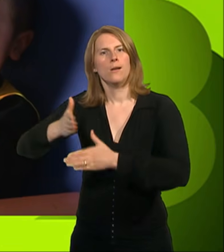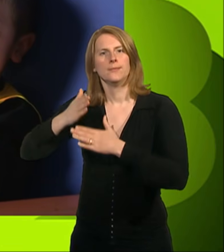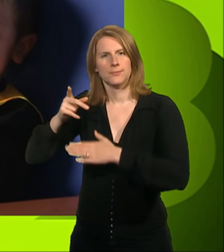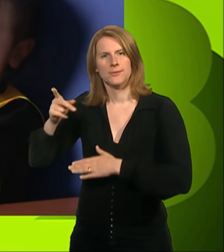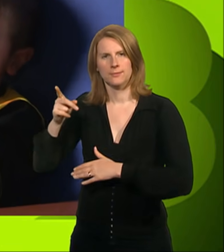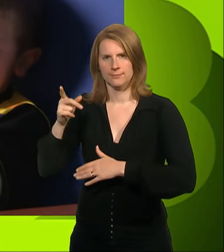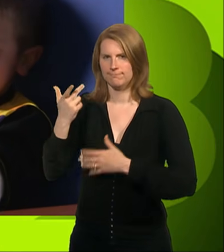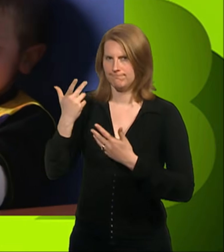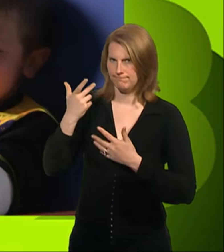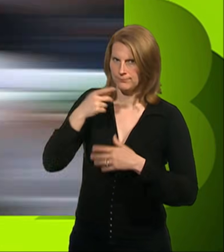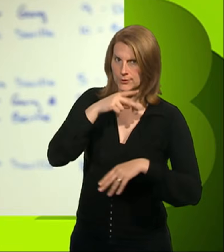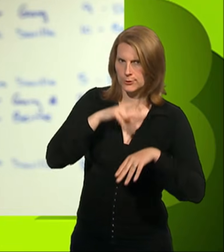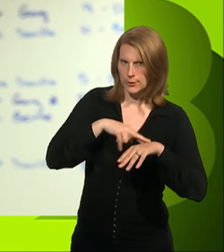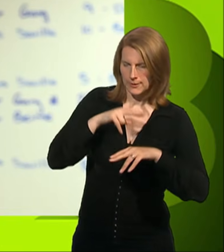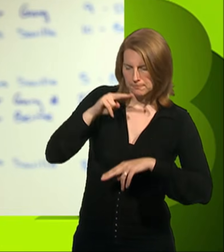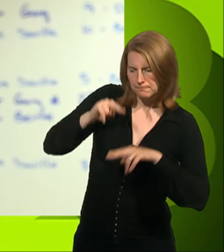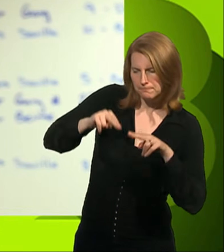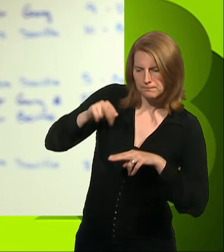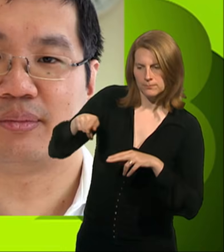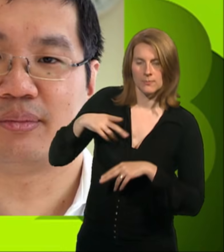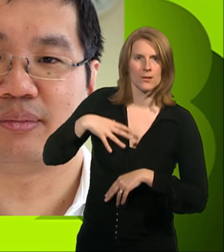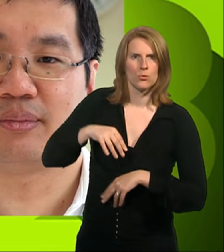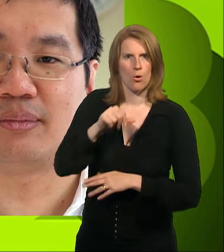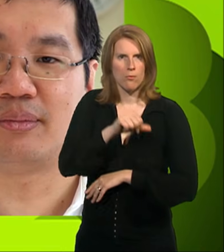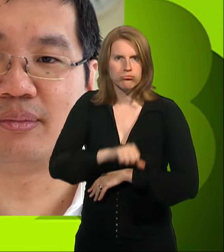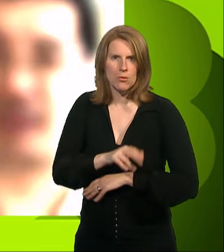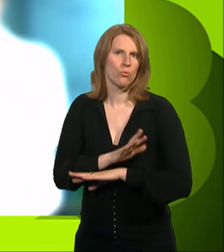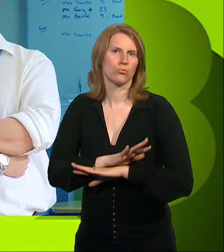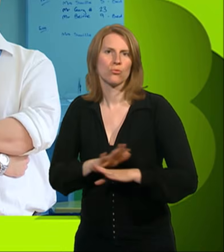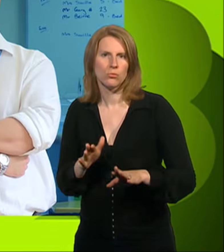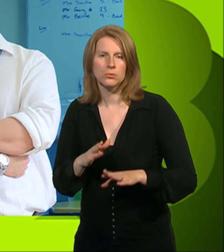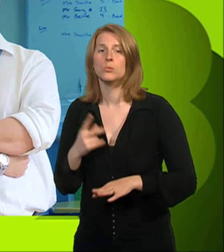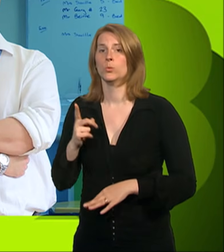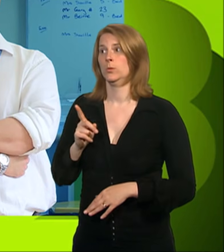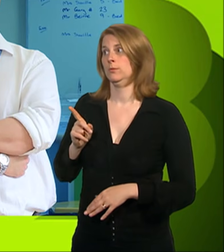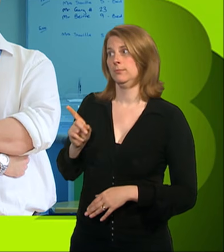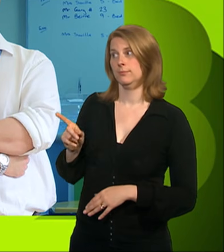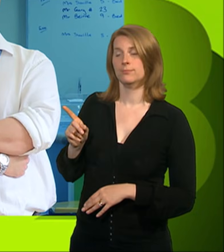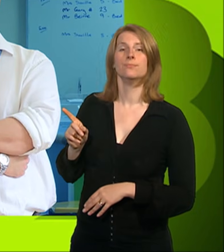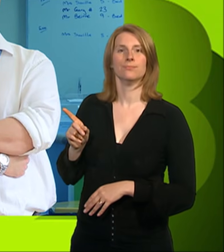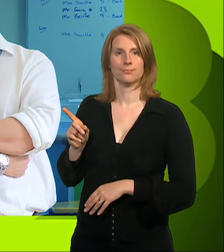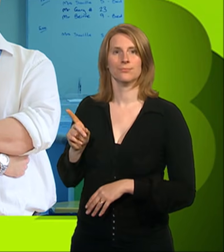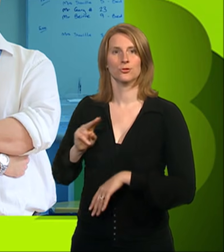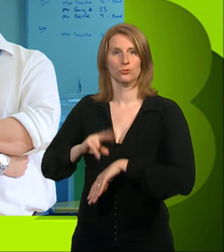he'll need that operation or not. Enter bone specialist, Dr Xand.